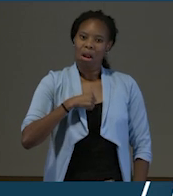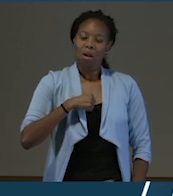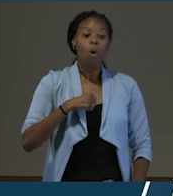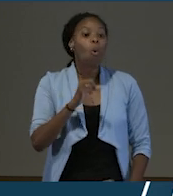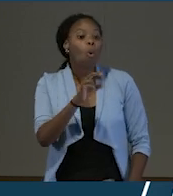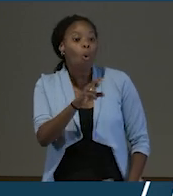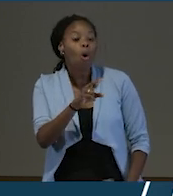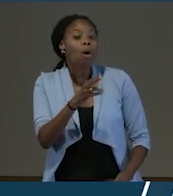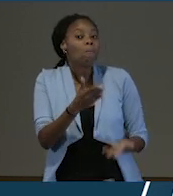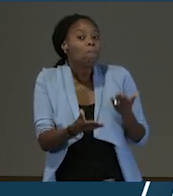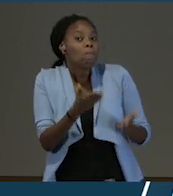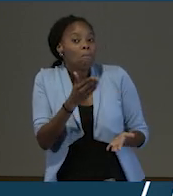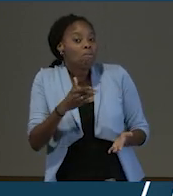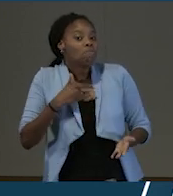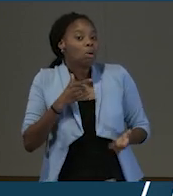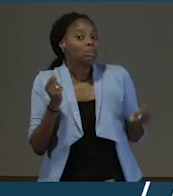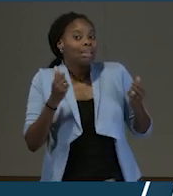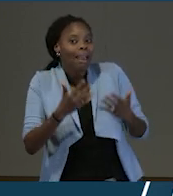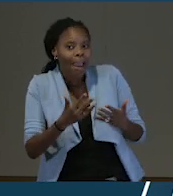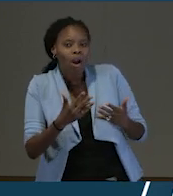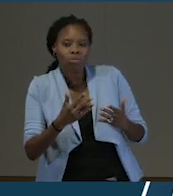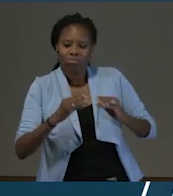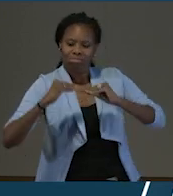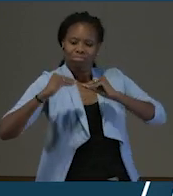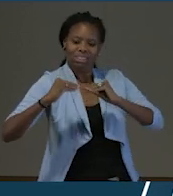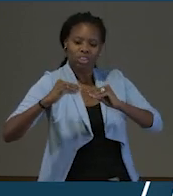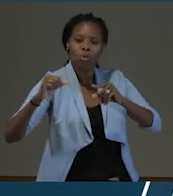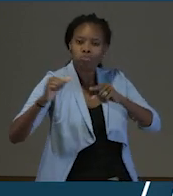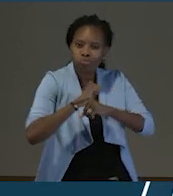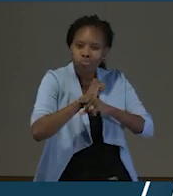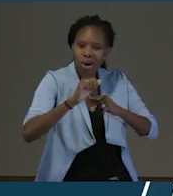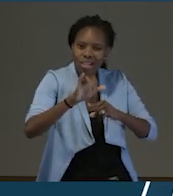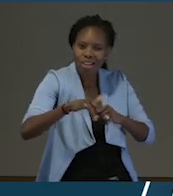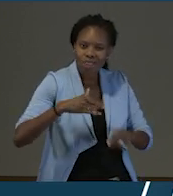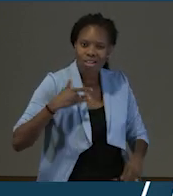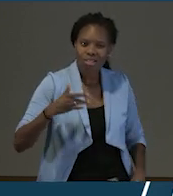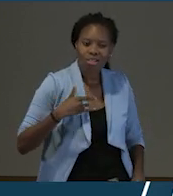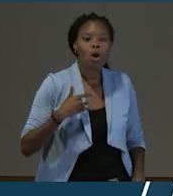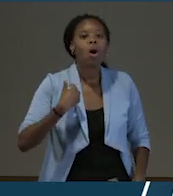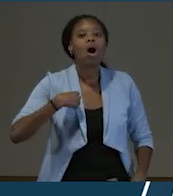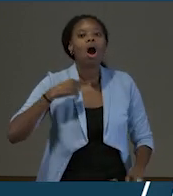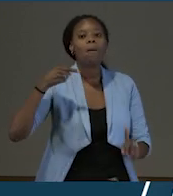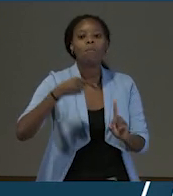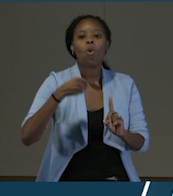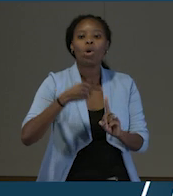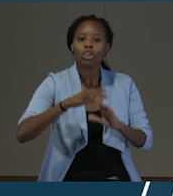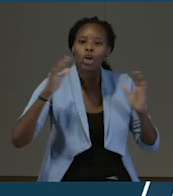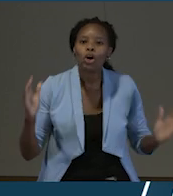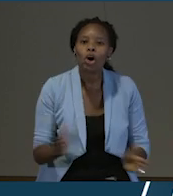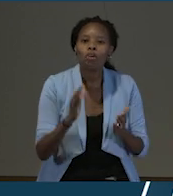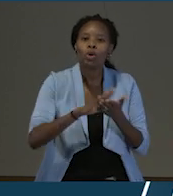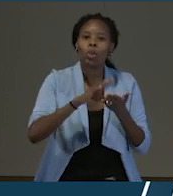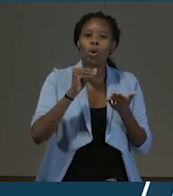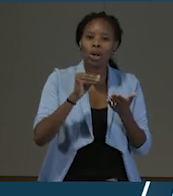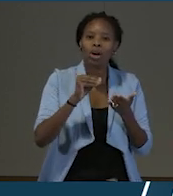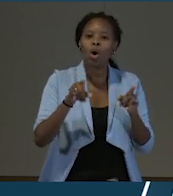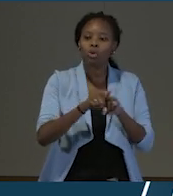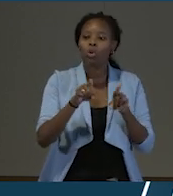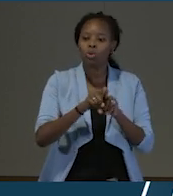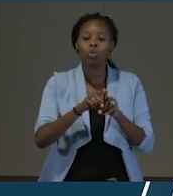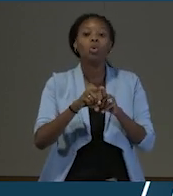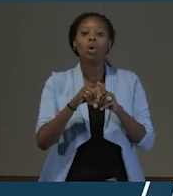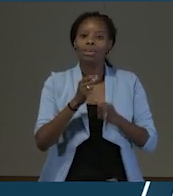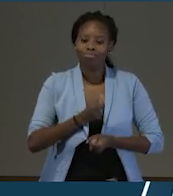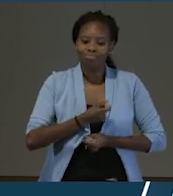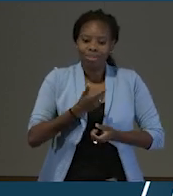scared. Doing it in a safe space that will encourage learning and growth allows them to safely express different emotions and learn what that looks